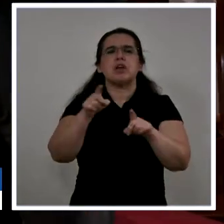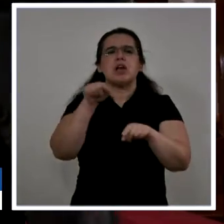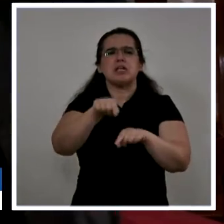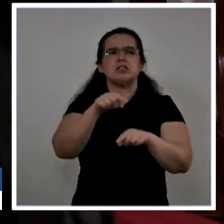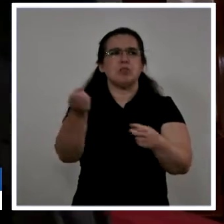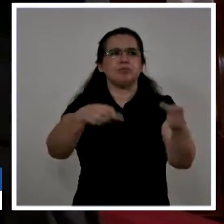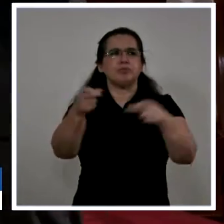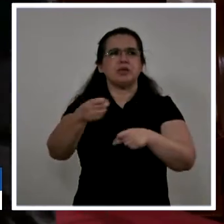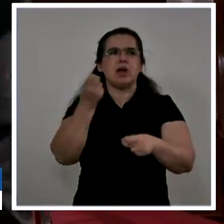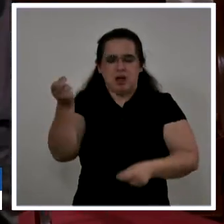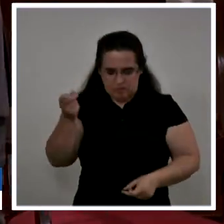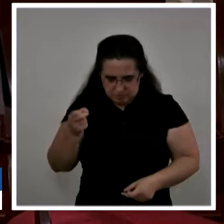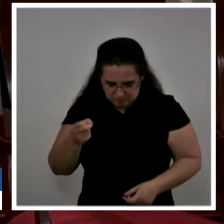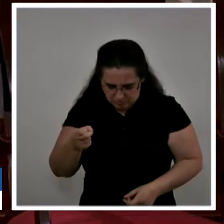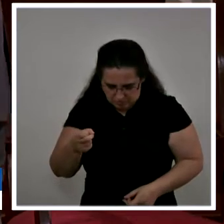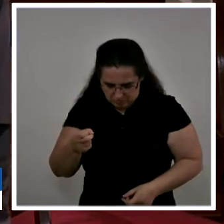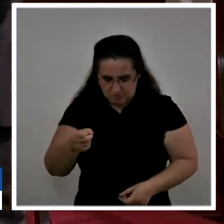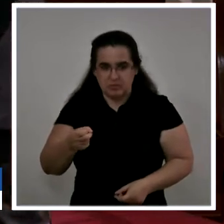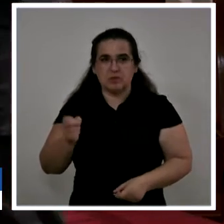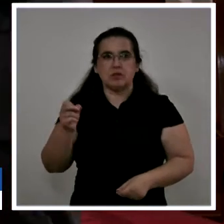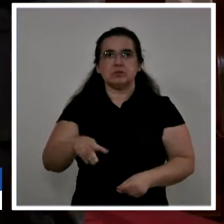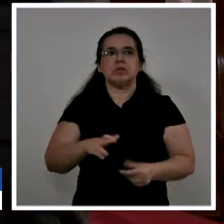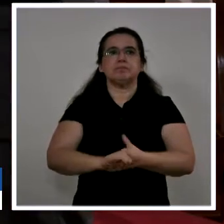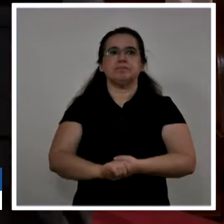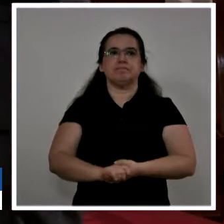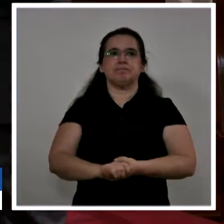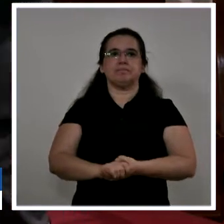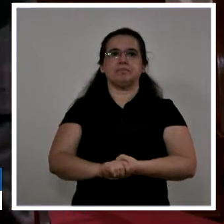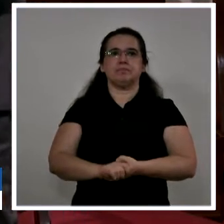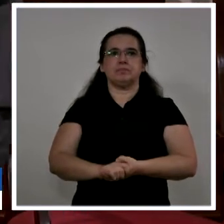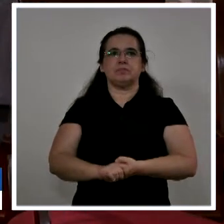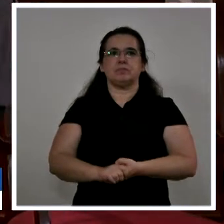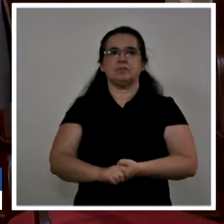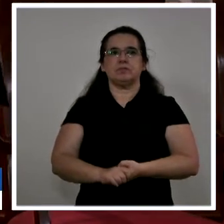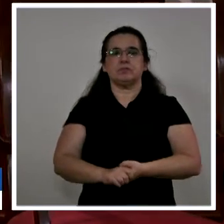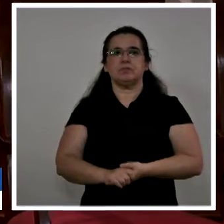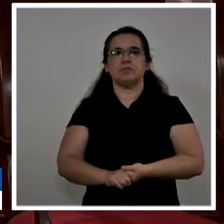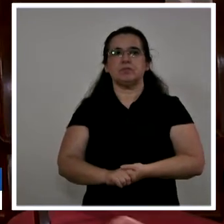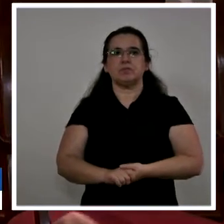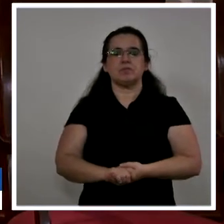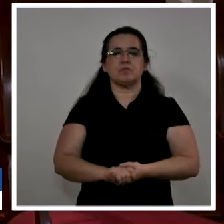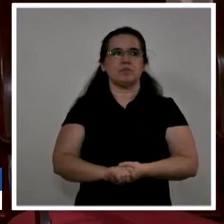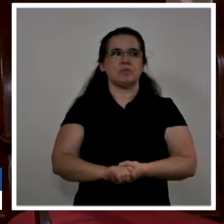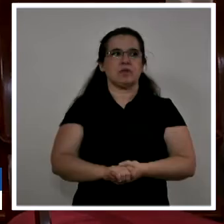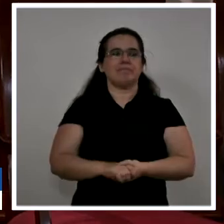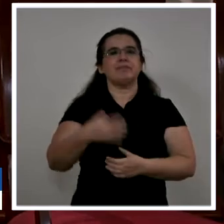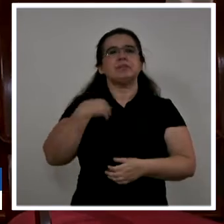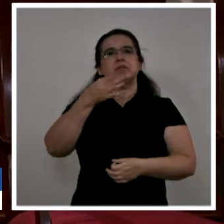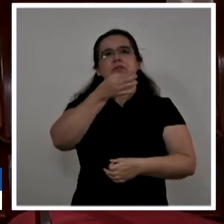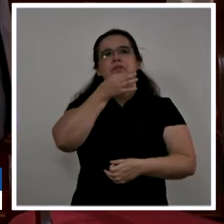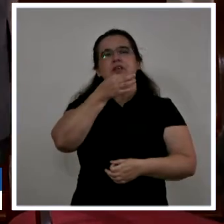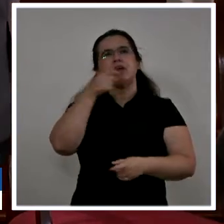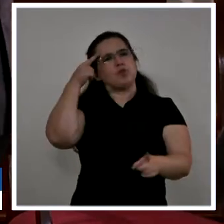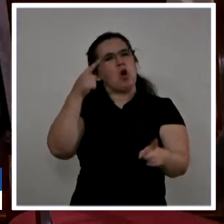estas acontecem. So we're going to lay out a couple of objectives, and then we're going to have a word of prayer, and then we're going to jump into our talk today. Vamos falar um bocadinho